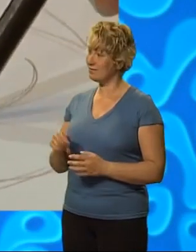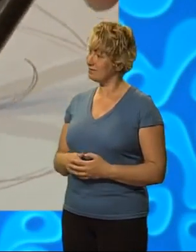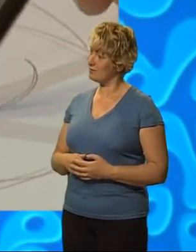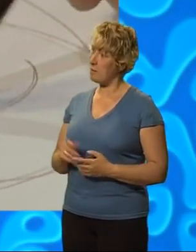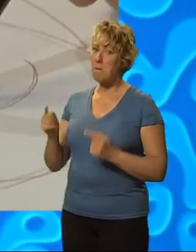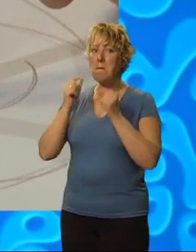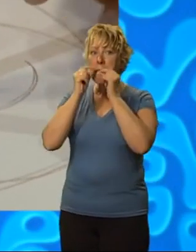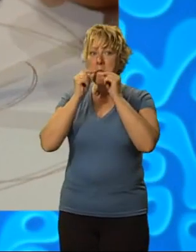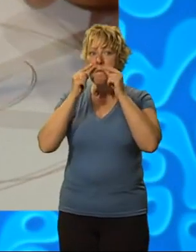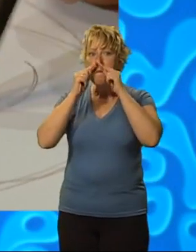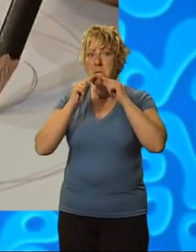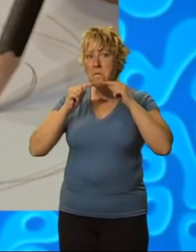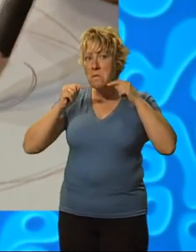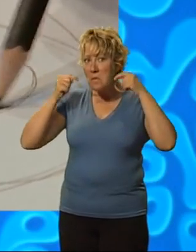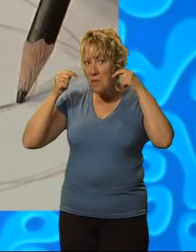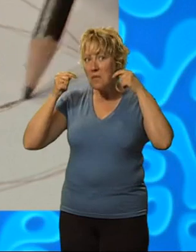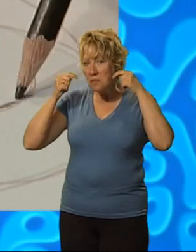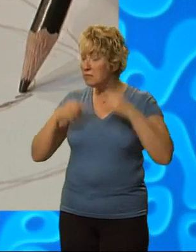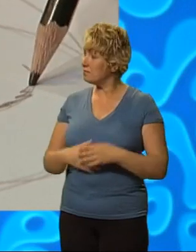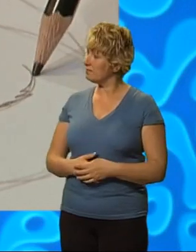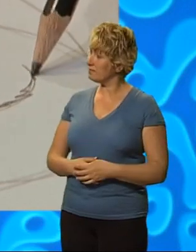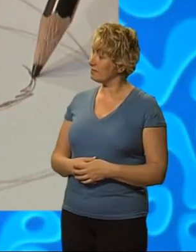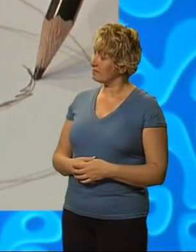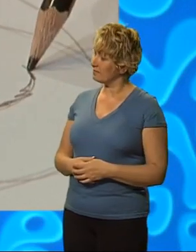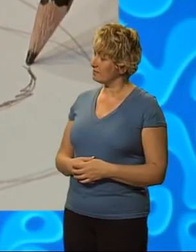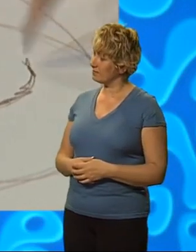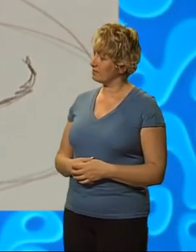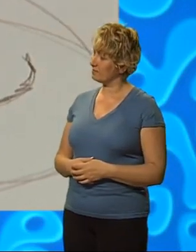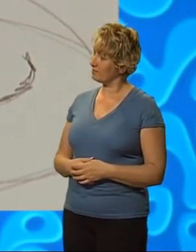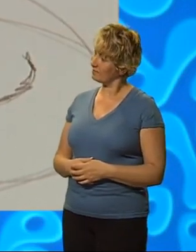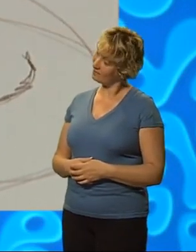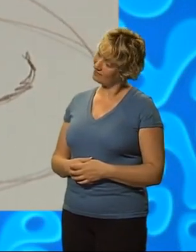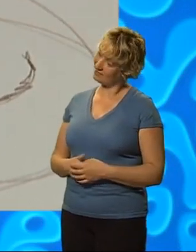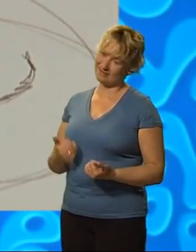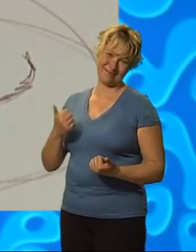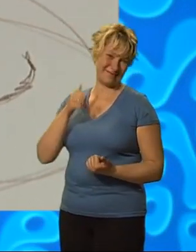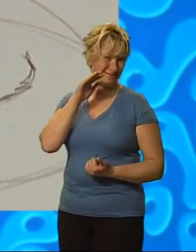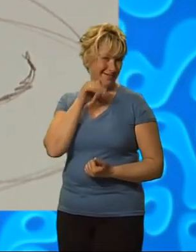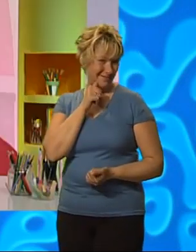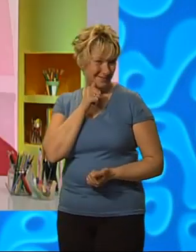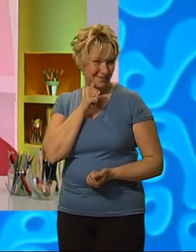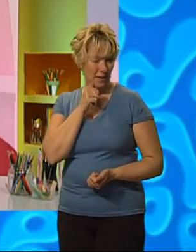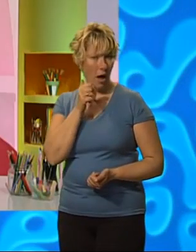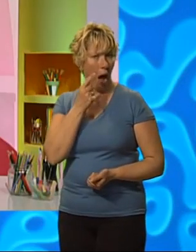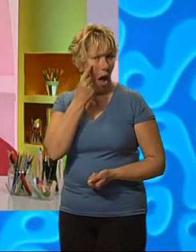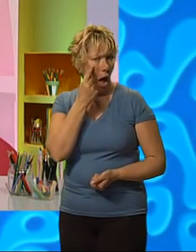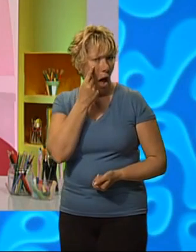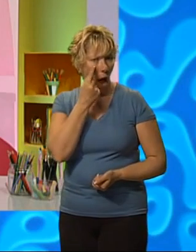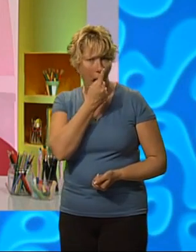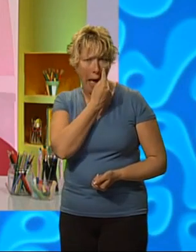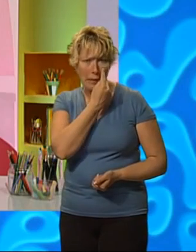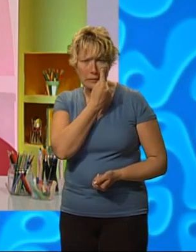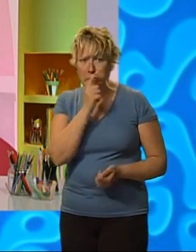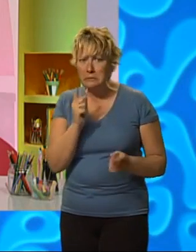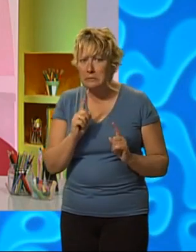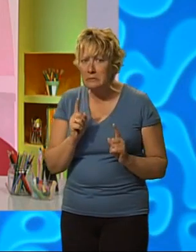mouth a little furrier. That looks very cute. What about those eyes? Well, we could